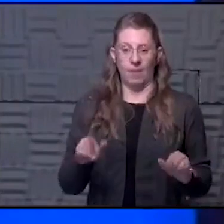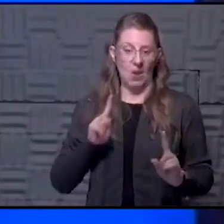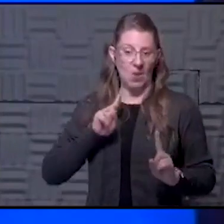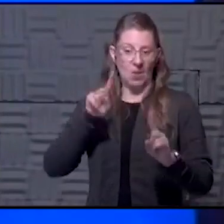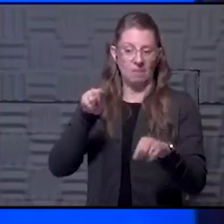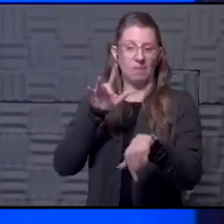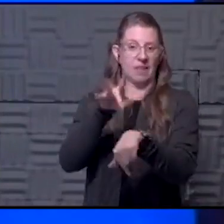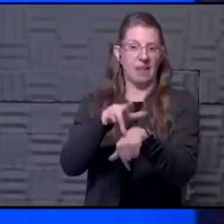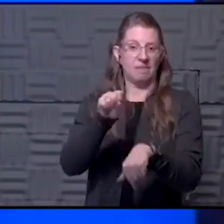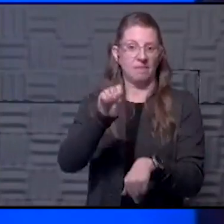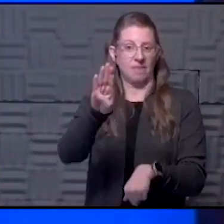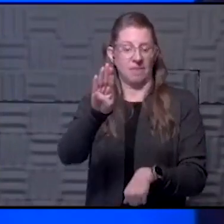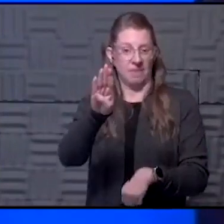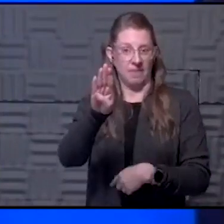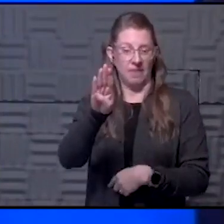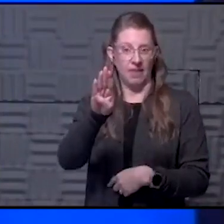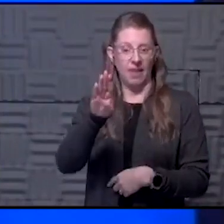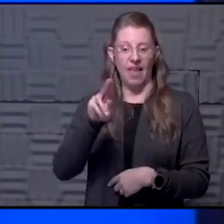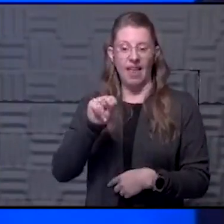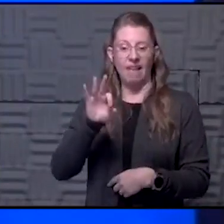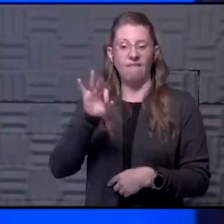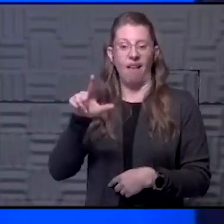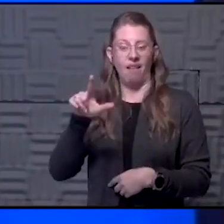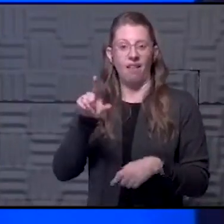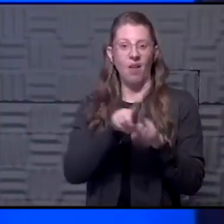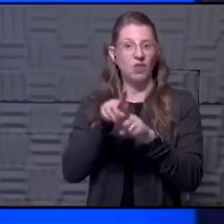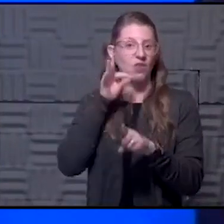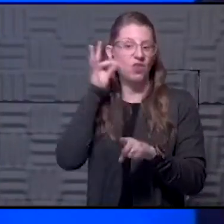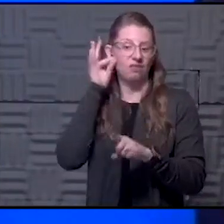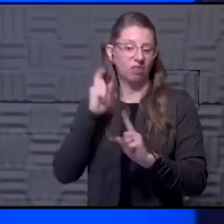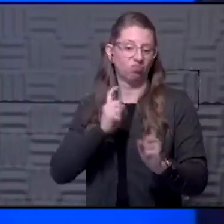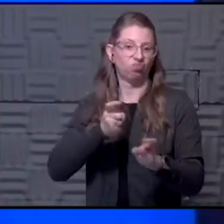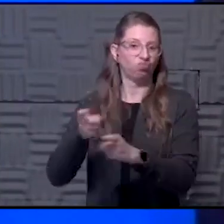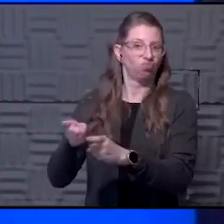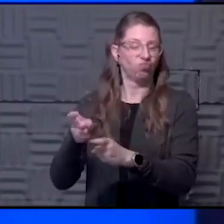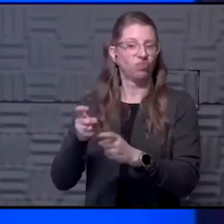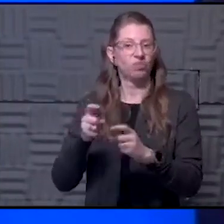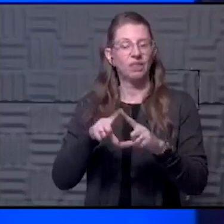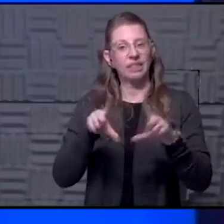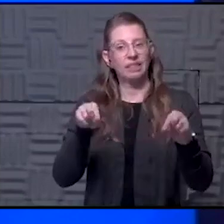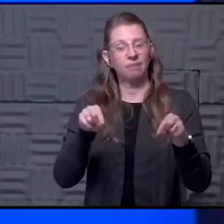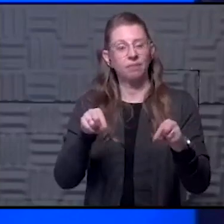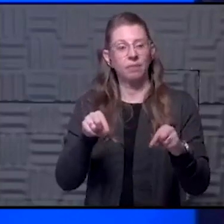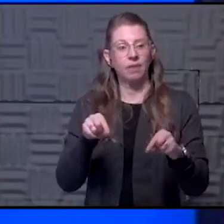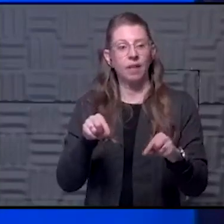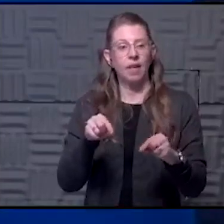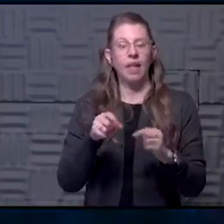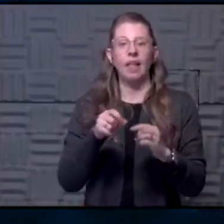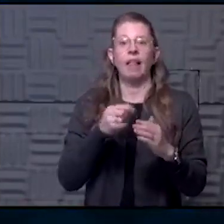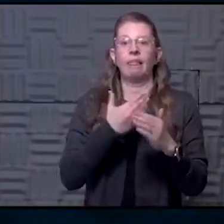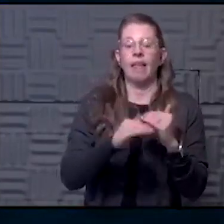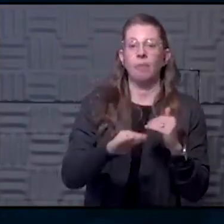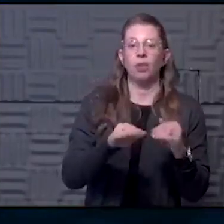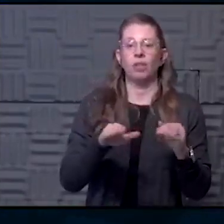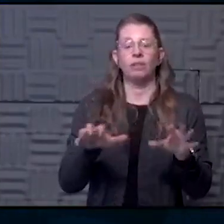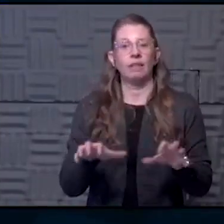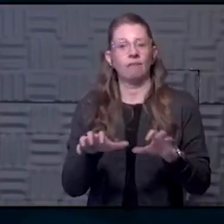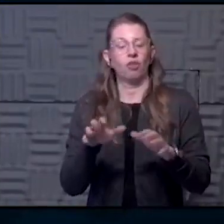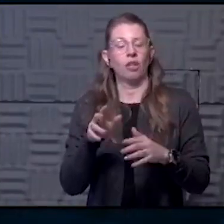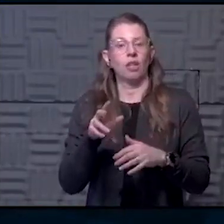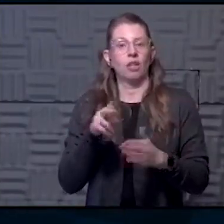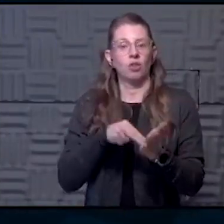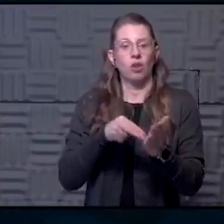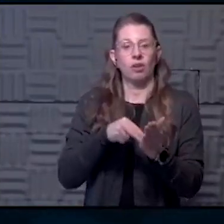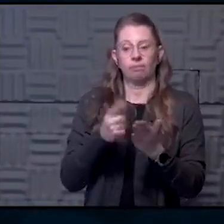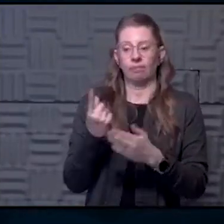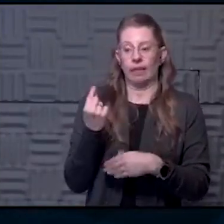the Super Bowl this year, courtesy of the NFL and the Chiefs. That means a lot to labor and delivery nurse Lauren Timmons. She lost her